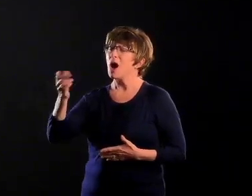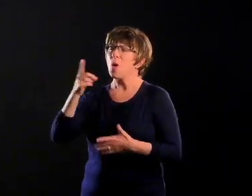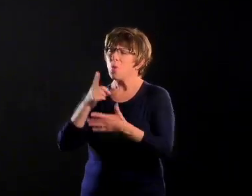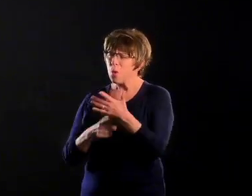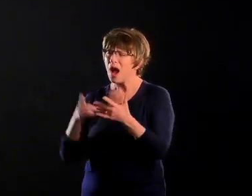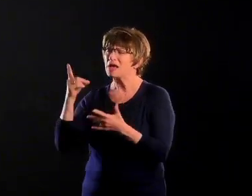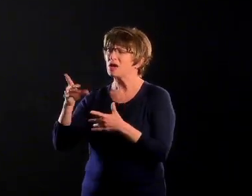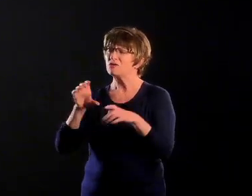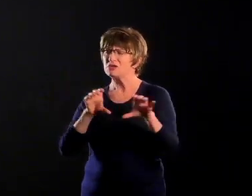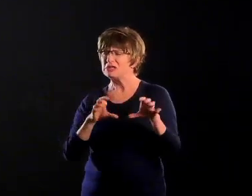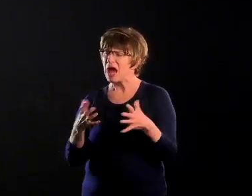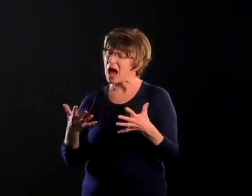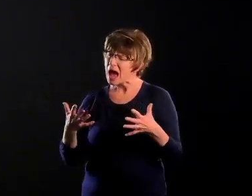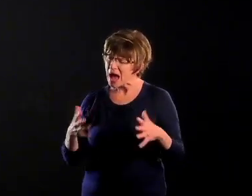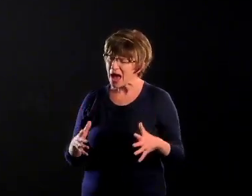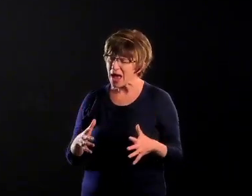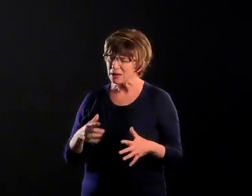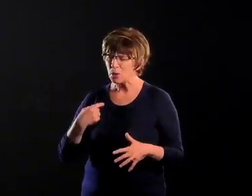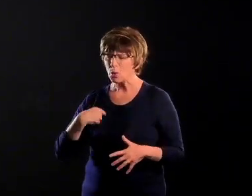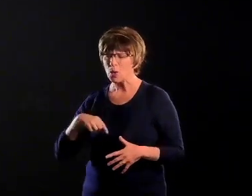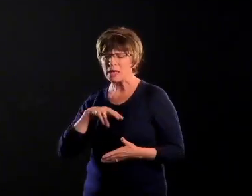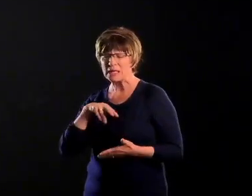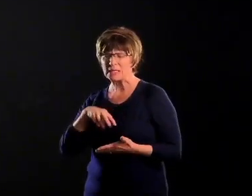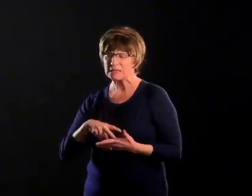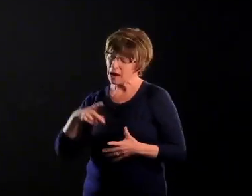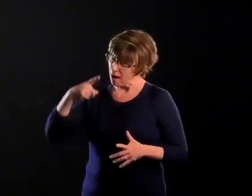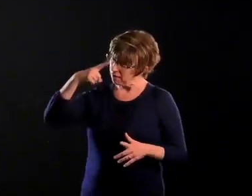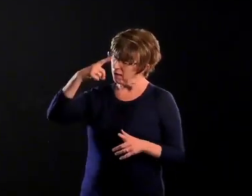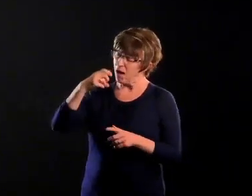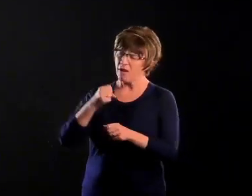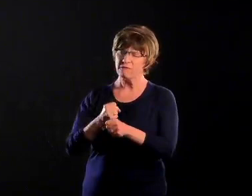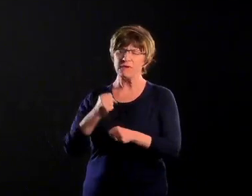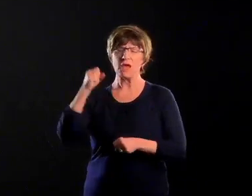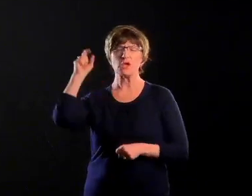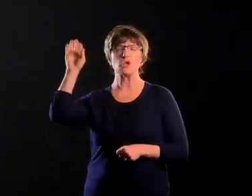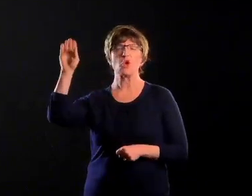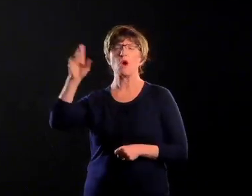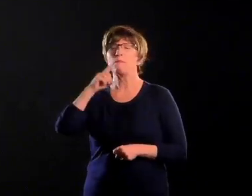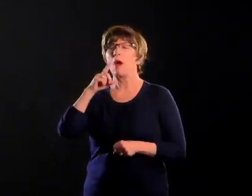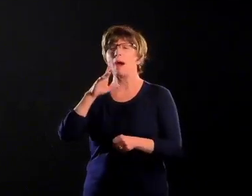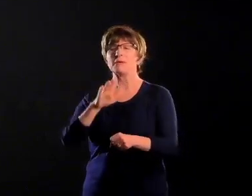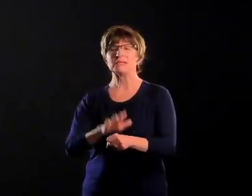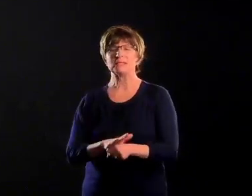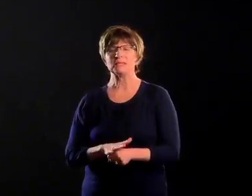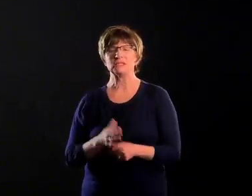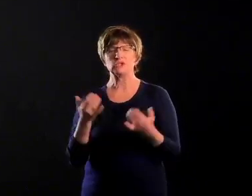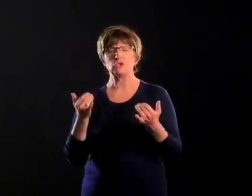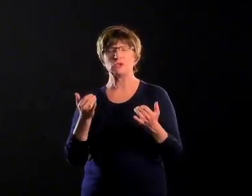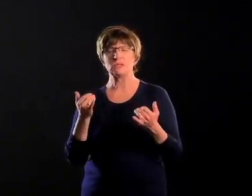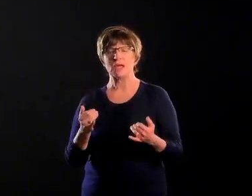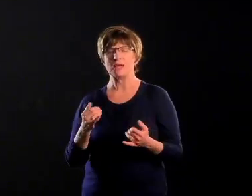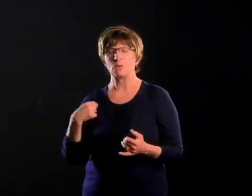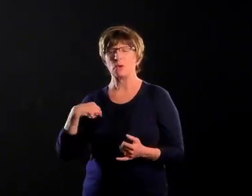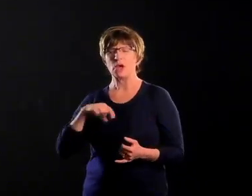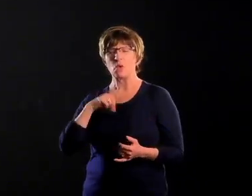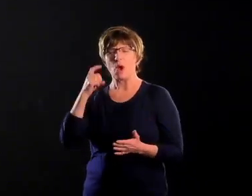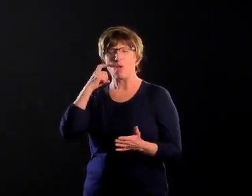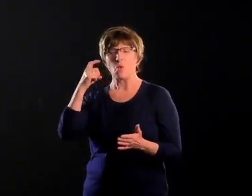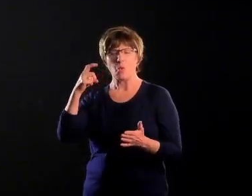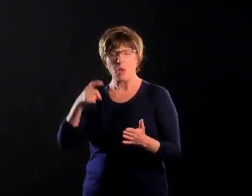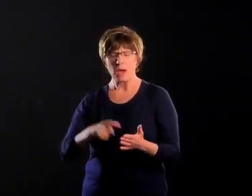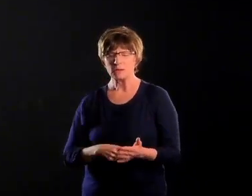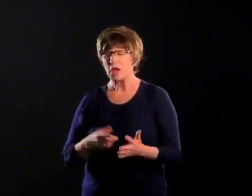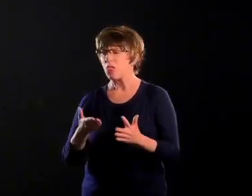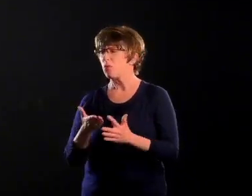you've done, we can stand confident in your promises. And today, Lord, as we recognize that throughout